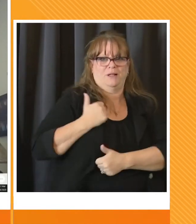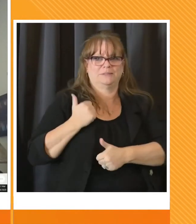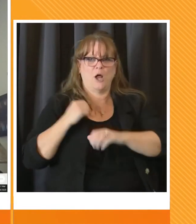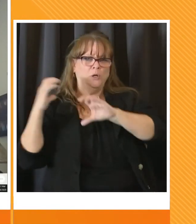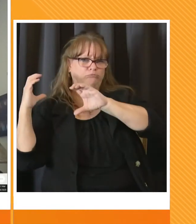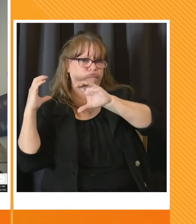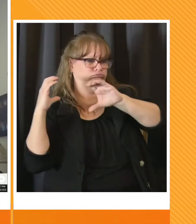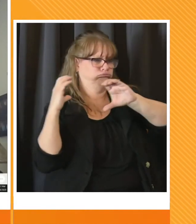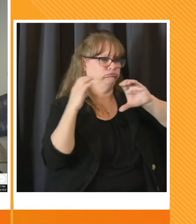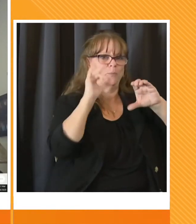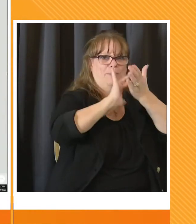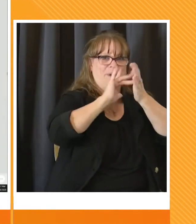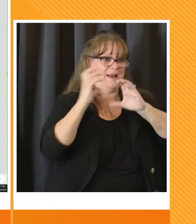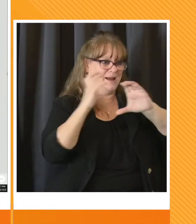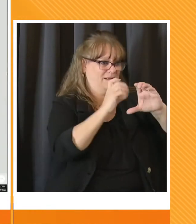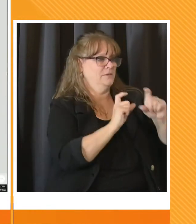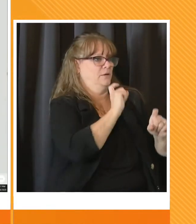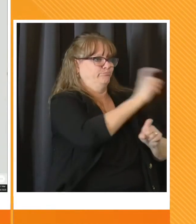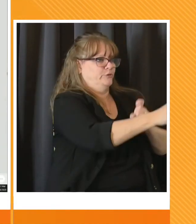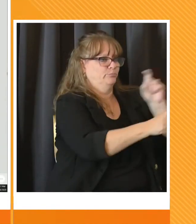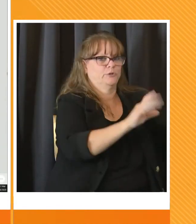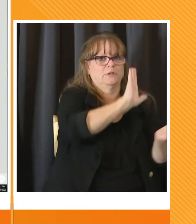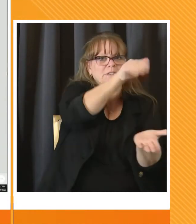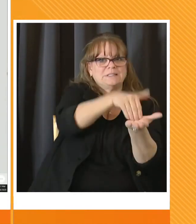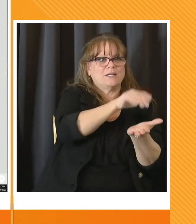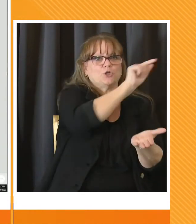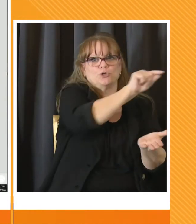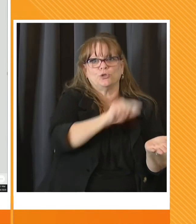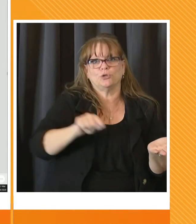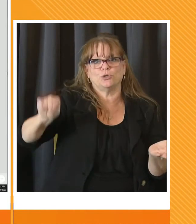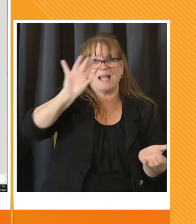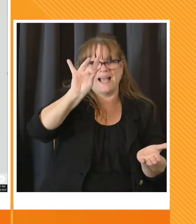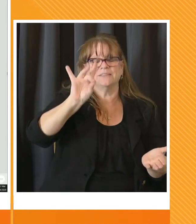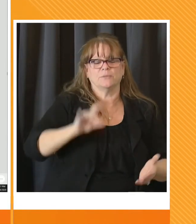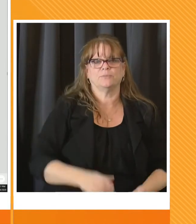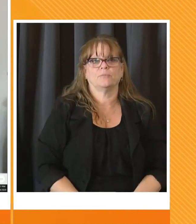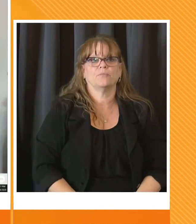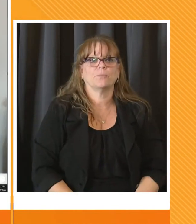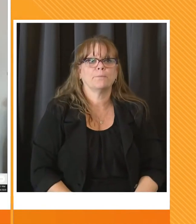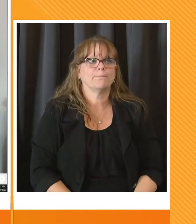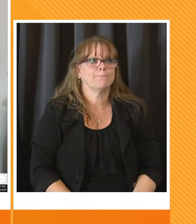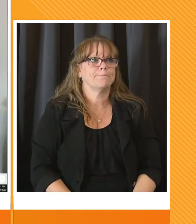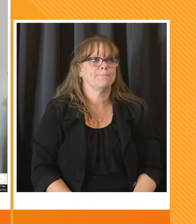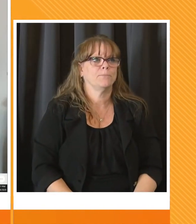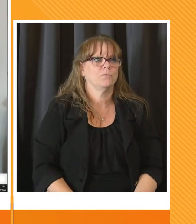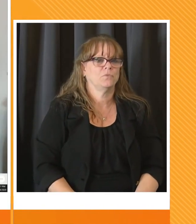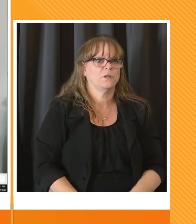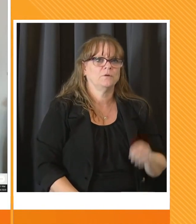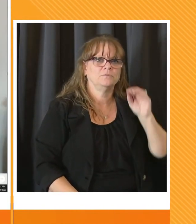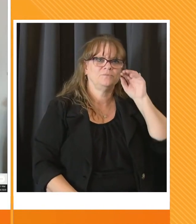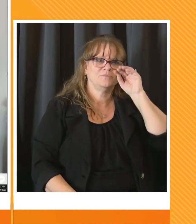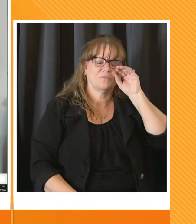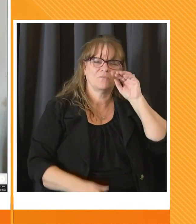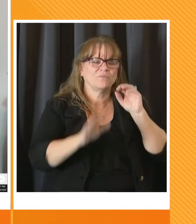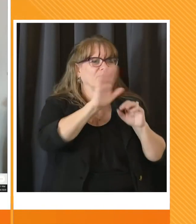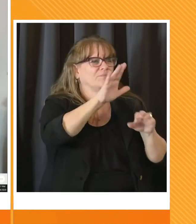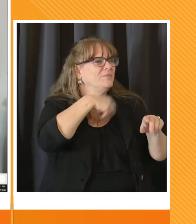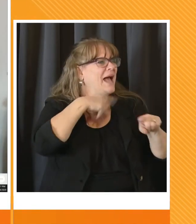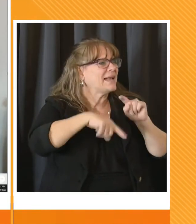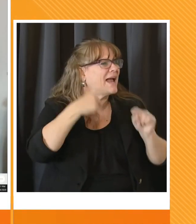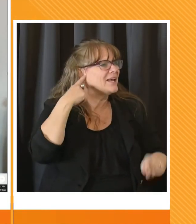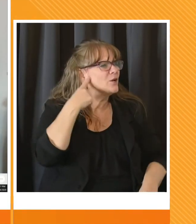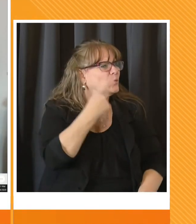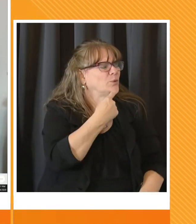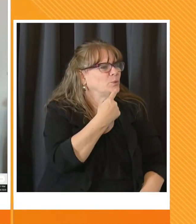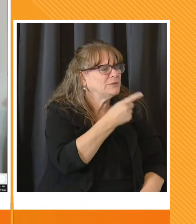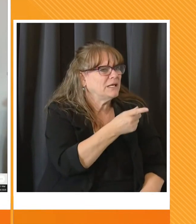Governor Steve Stager from 9 News. I know there was some confusion. Could you speak a little louder, please? Oh, I apologize. Steve Stager from 9 News. Can you